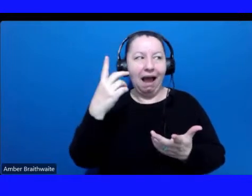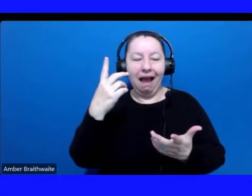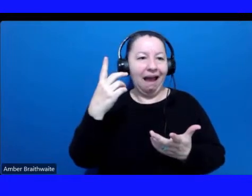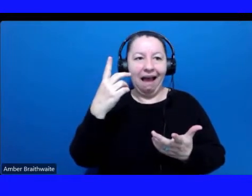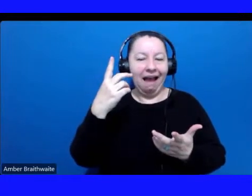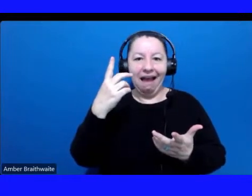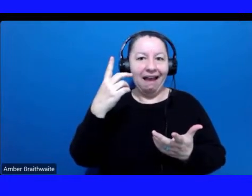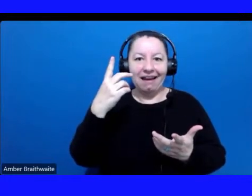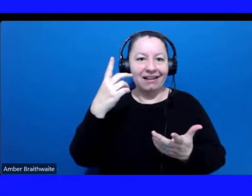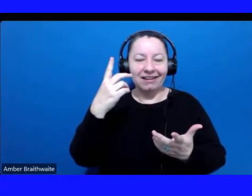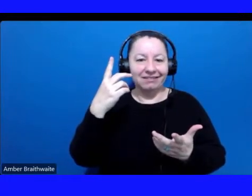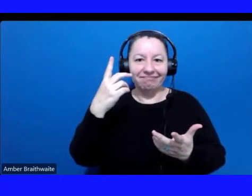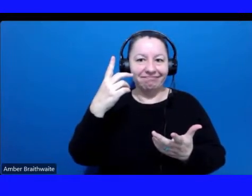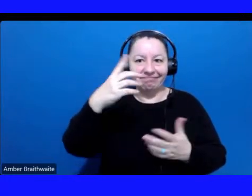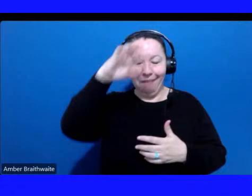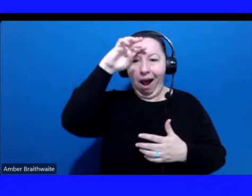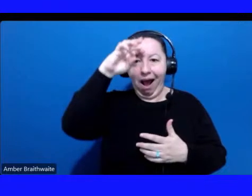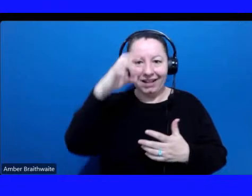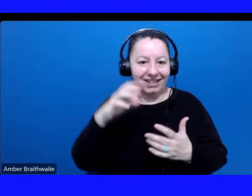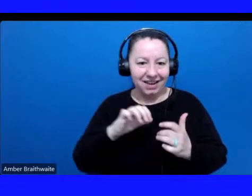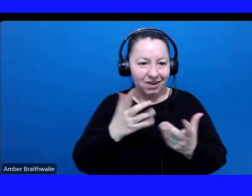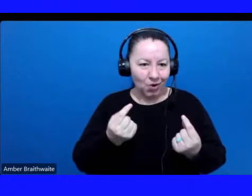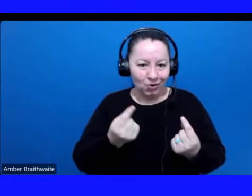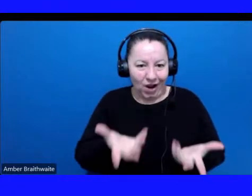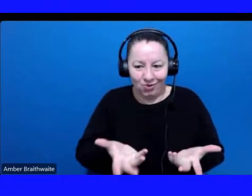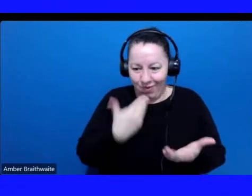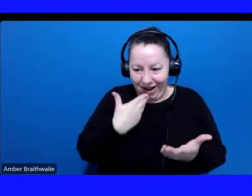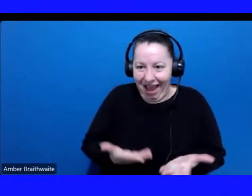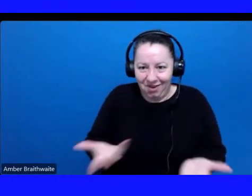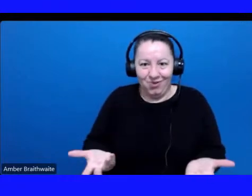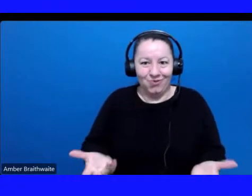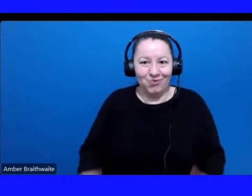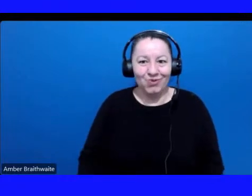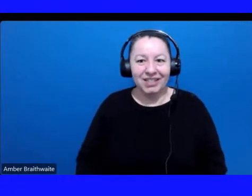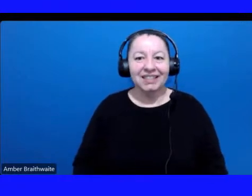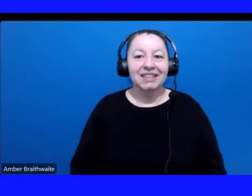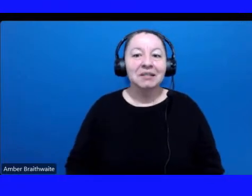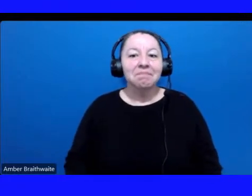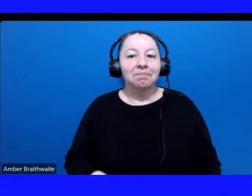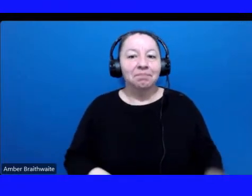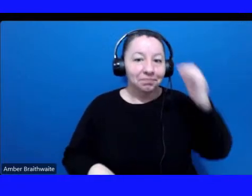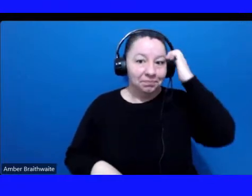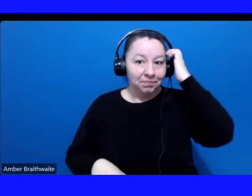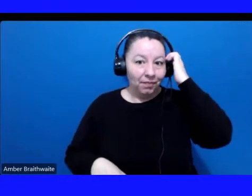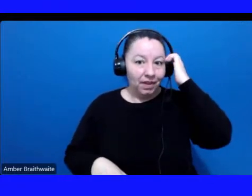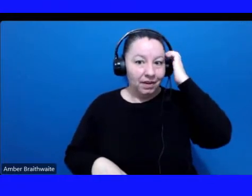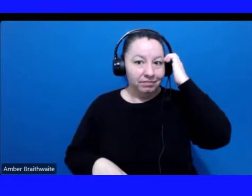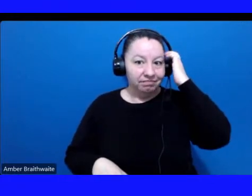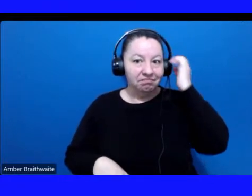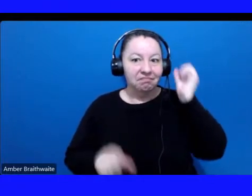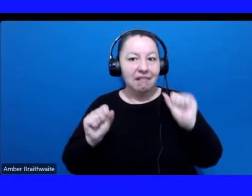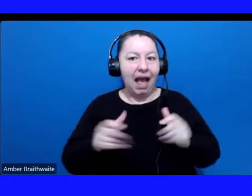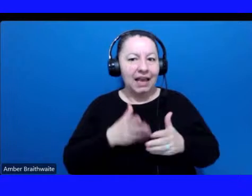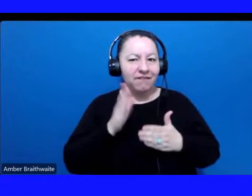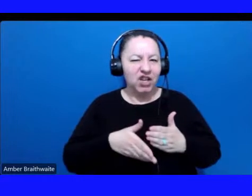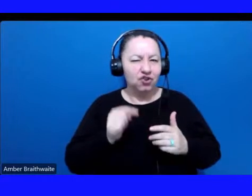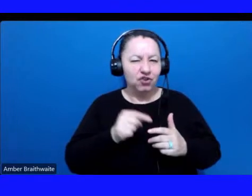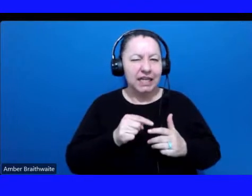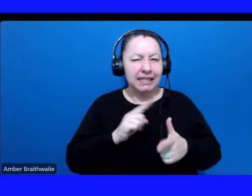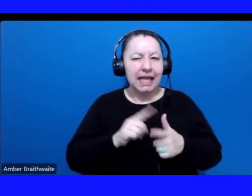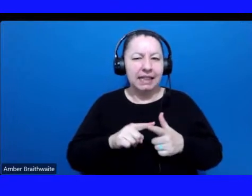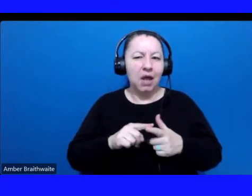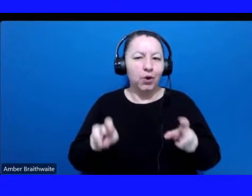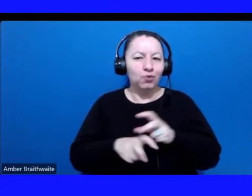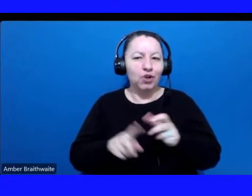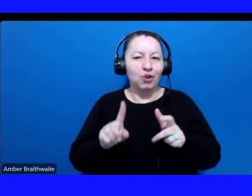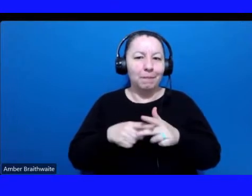Good morning. So in line with our conversation around social workers, the Office of Patient-Centered Care most recently celebrated our